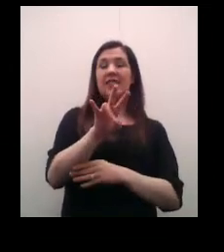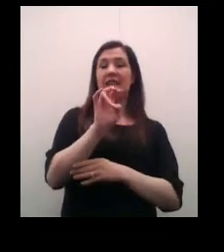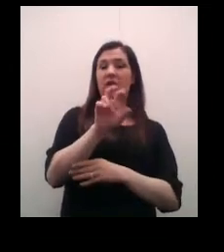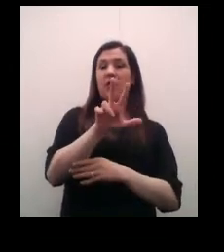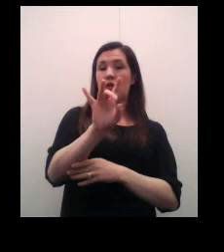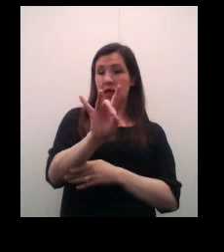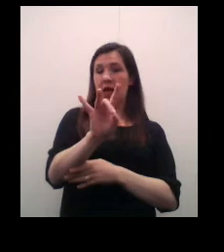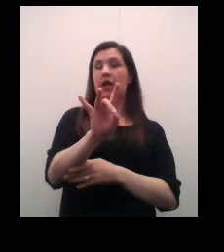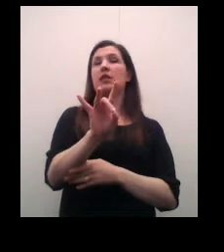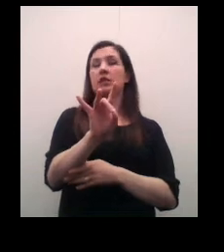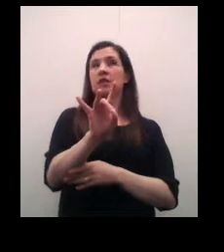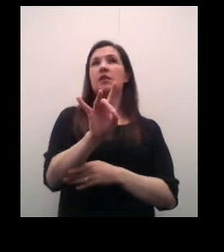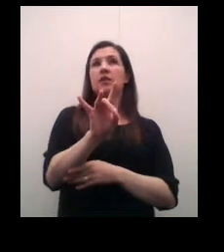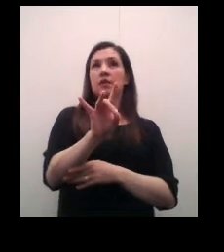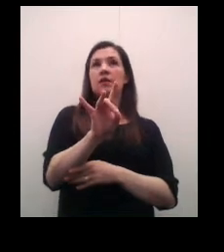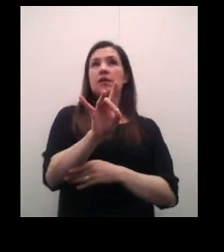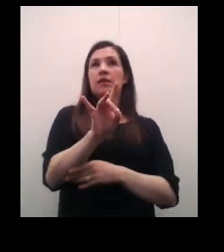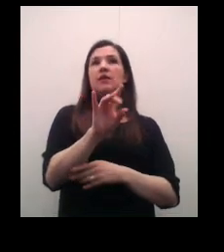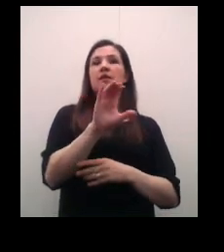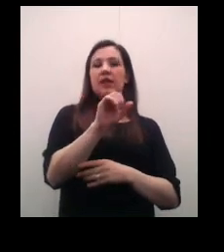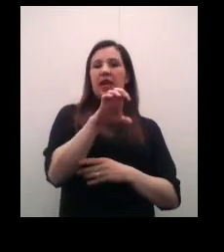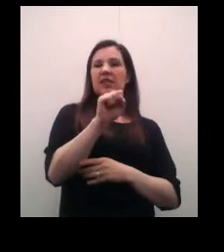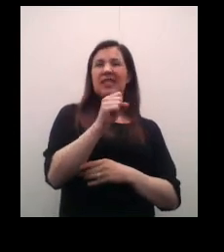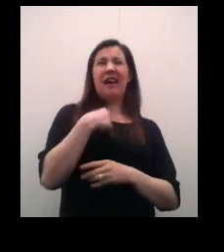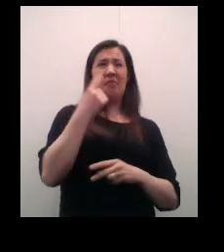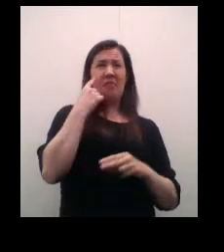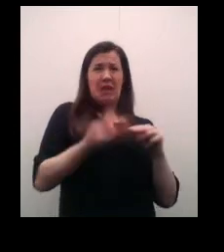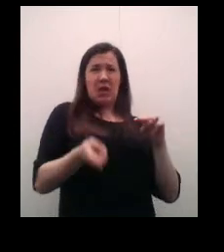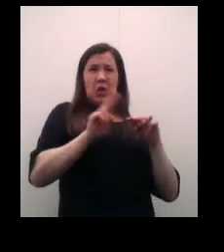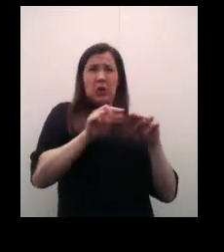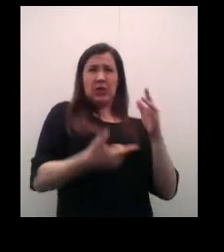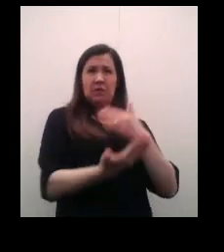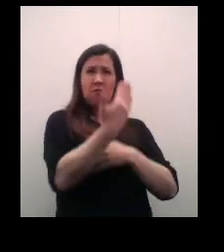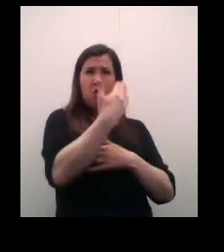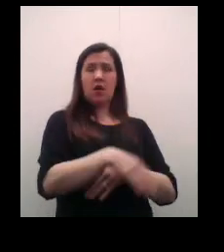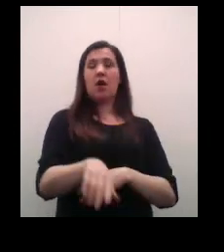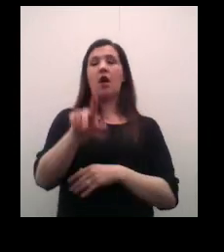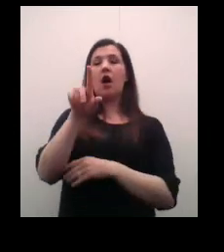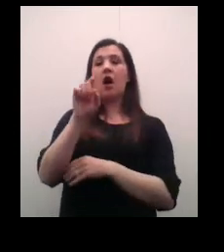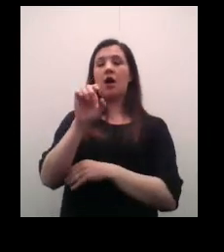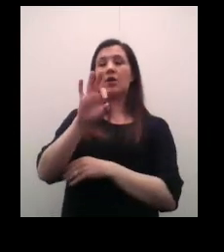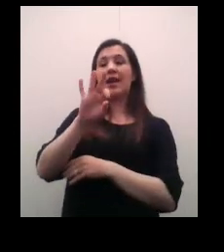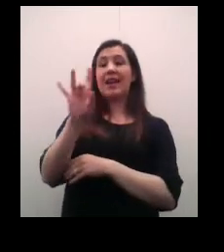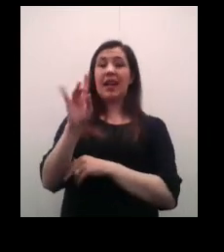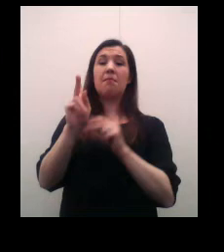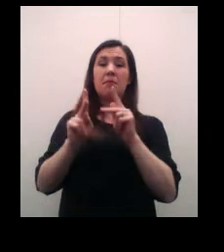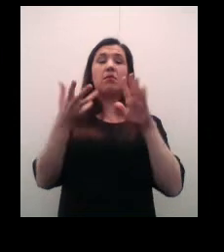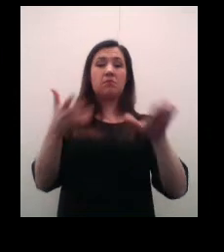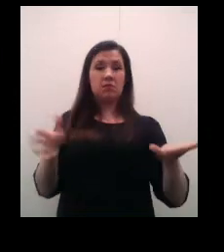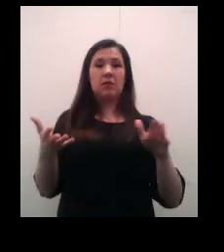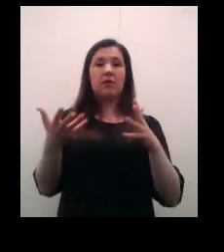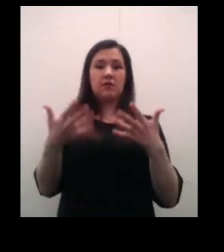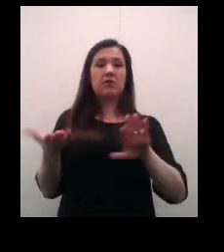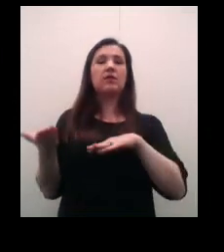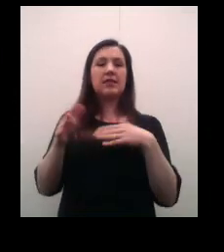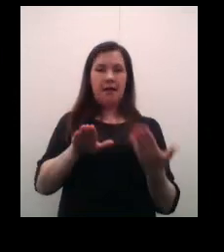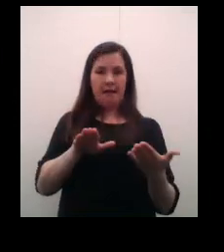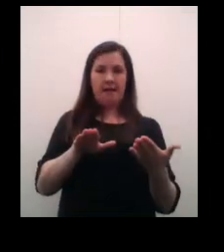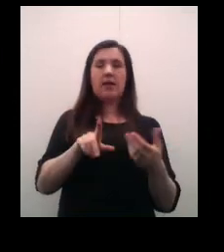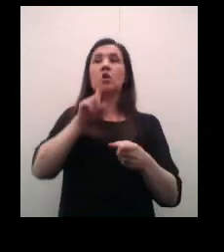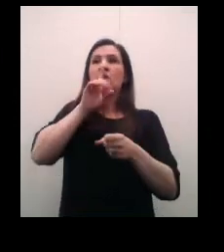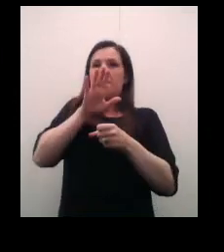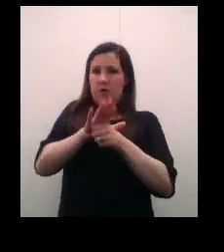We had another increase, I think, of about 67 this morning. 198 people have died. Those are all